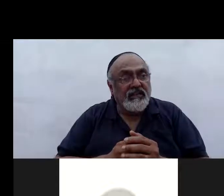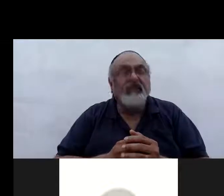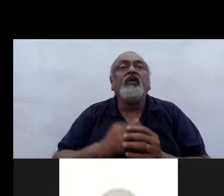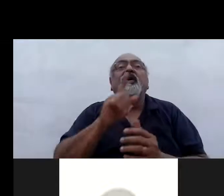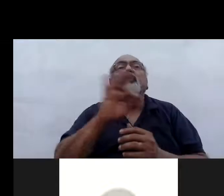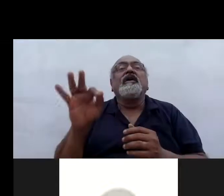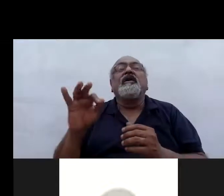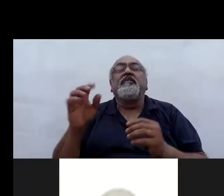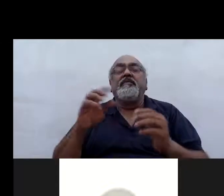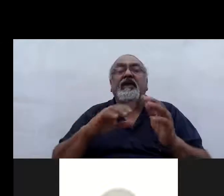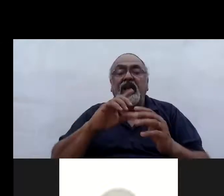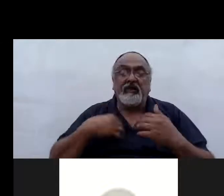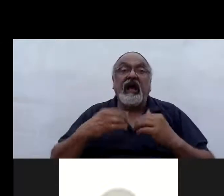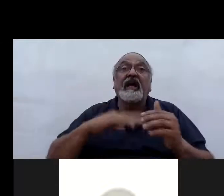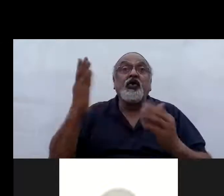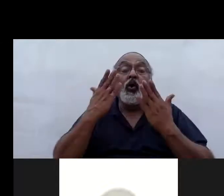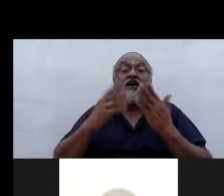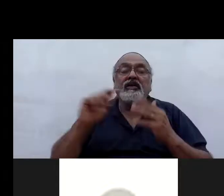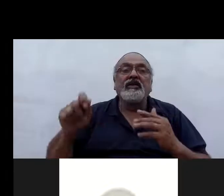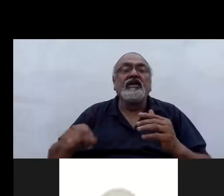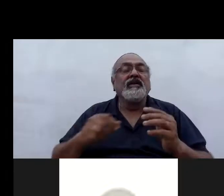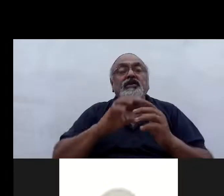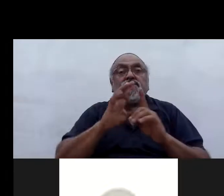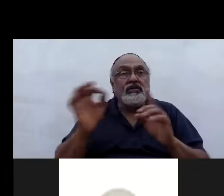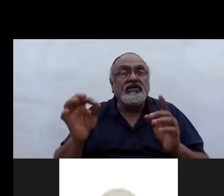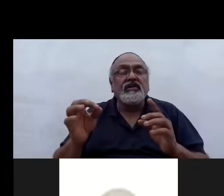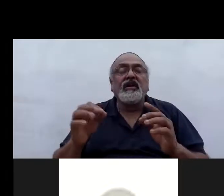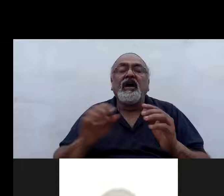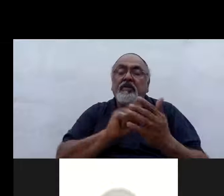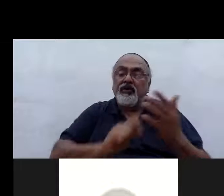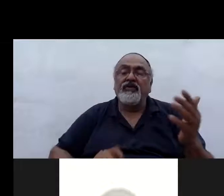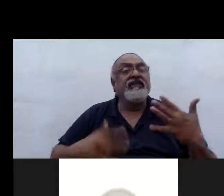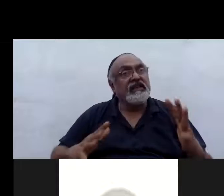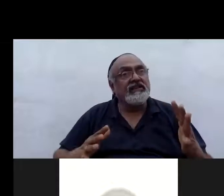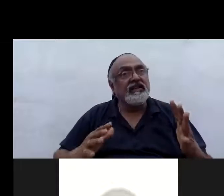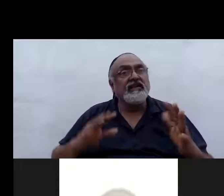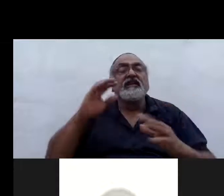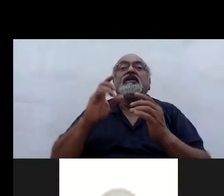appealed, and then the Supreme Court took on the case, and then the verdict was